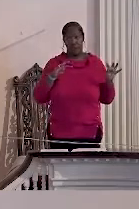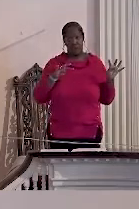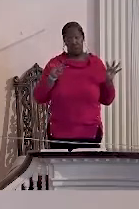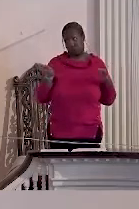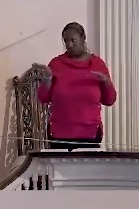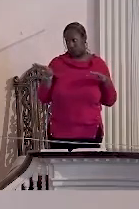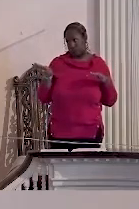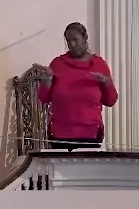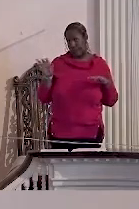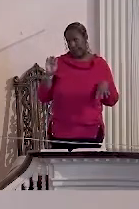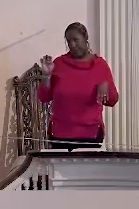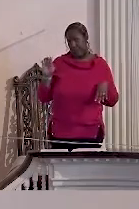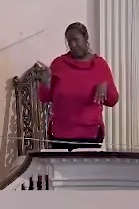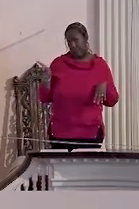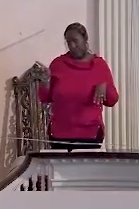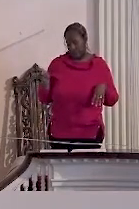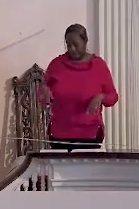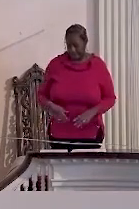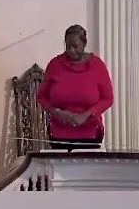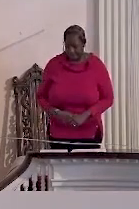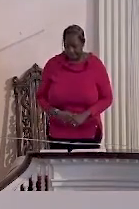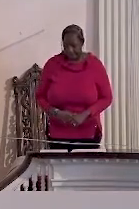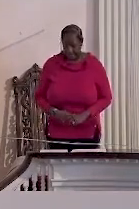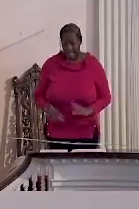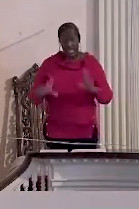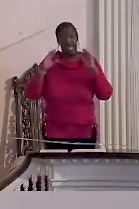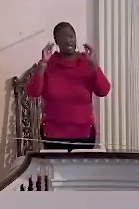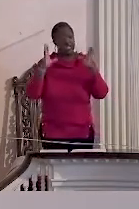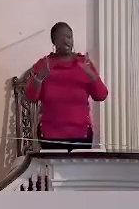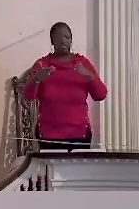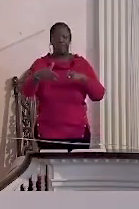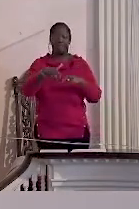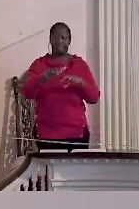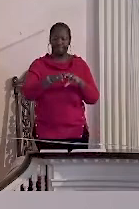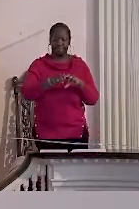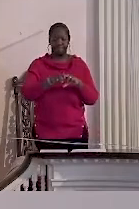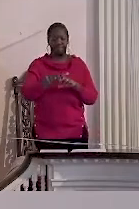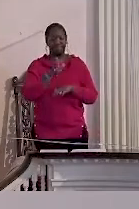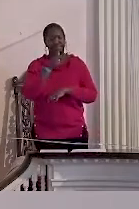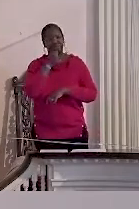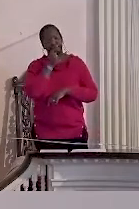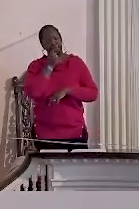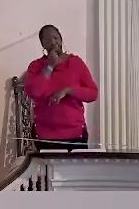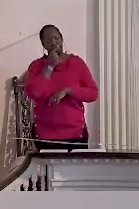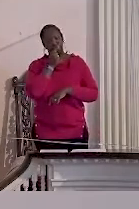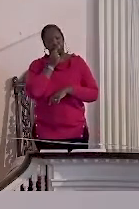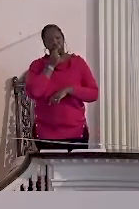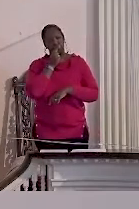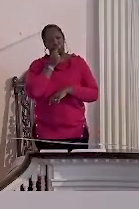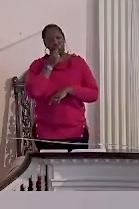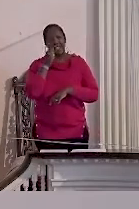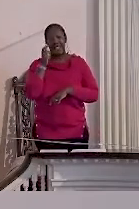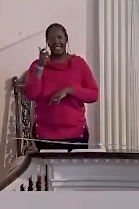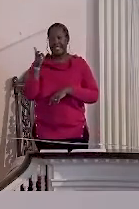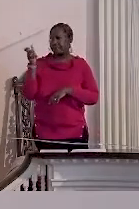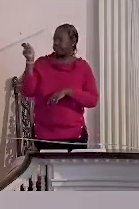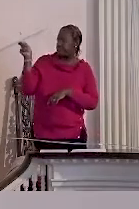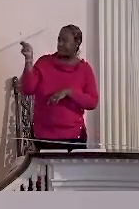Emilio. Mr. Dixon sat down on the edge of his desk, and he put down the remote